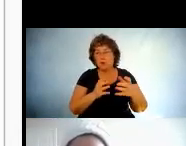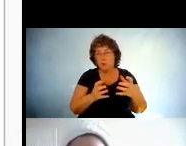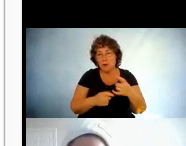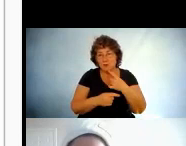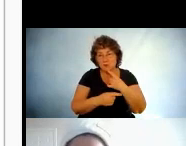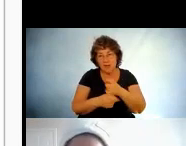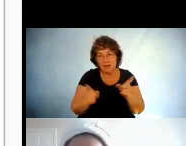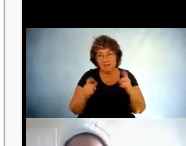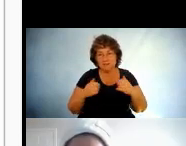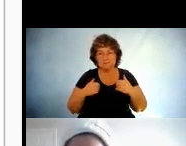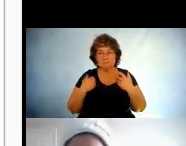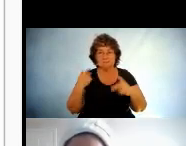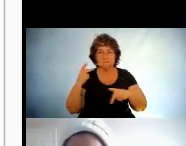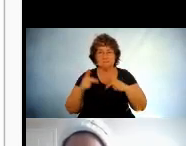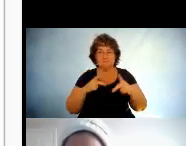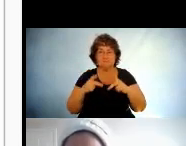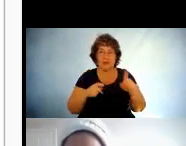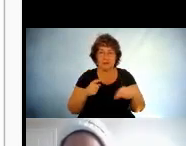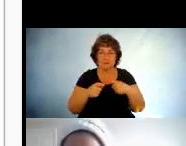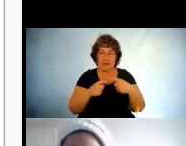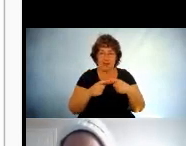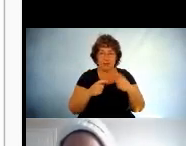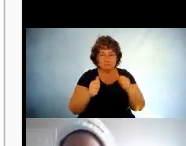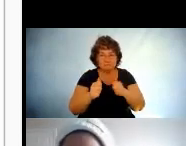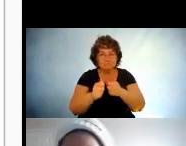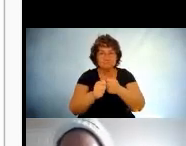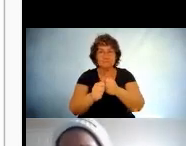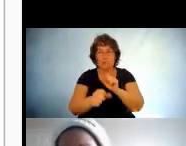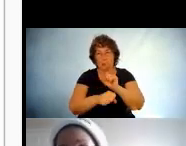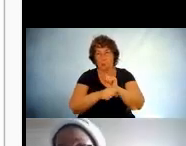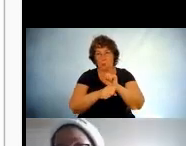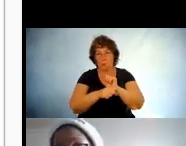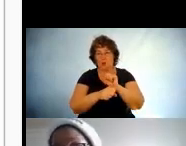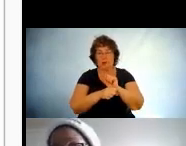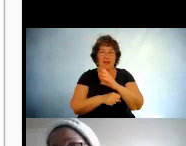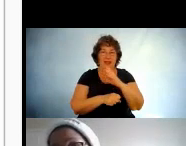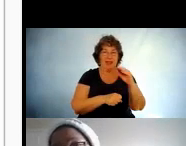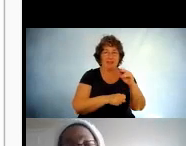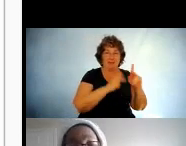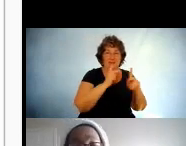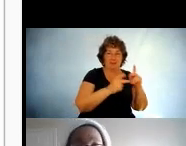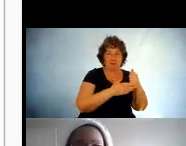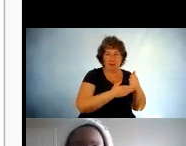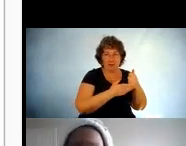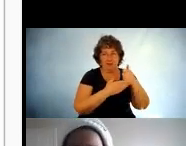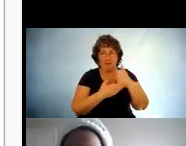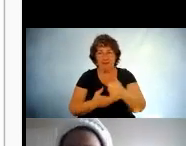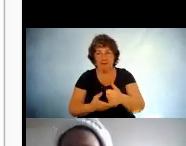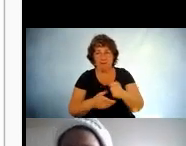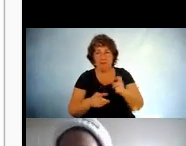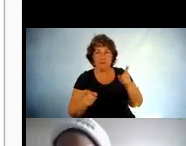about, pursuing employment and anyone that's helping them along the way? What advice would you